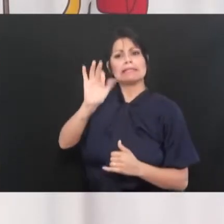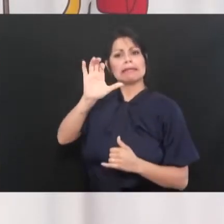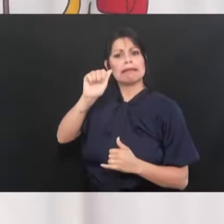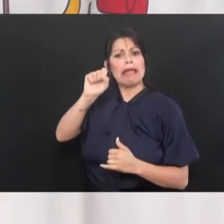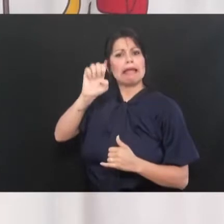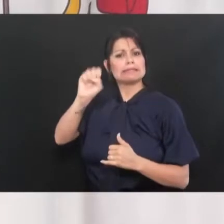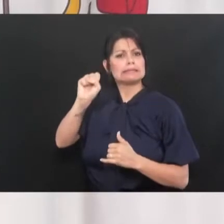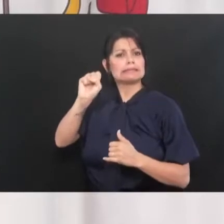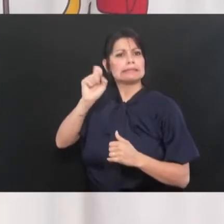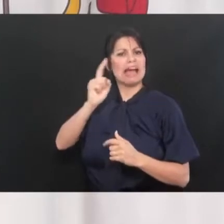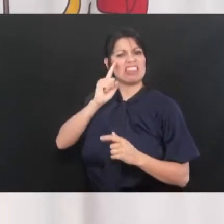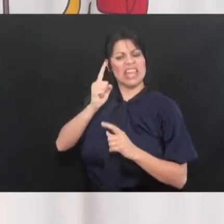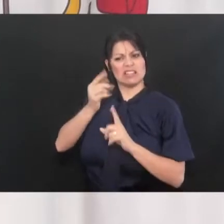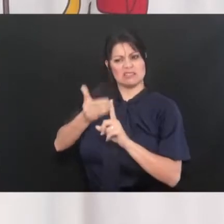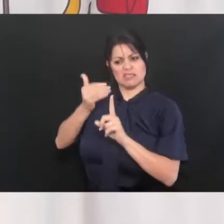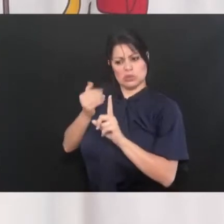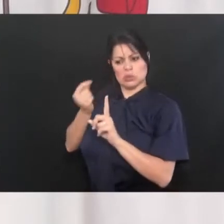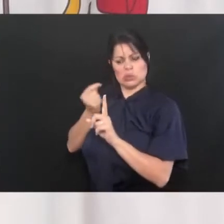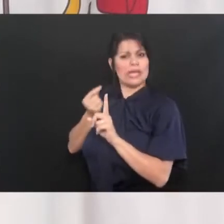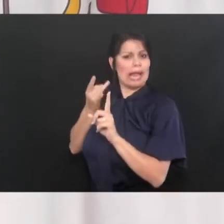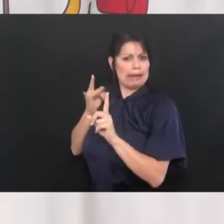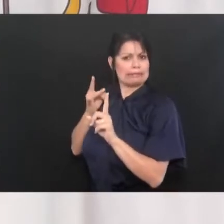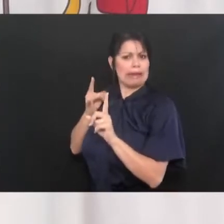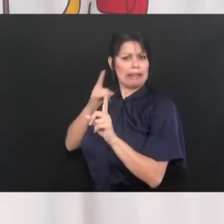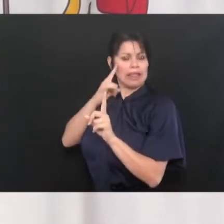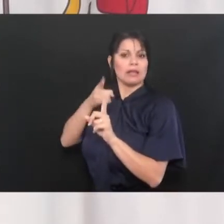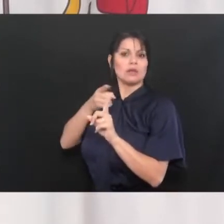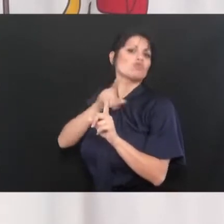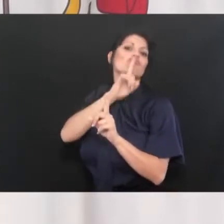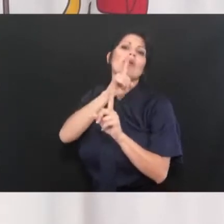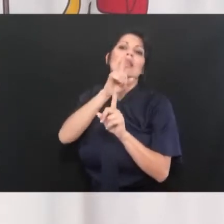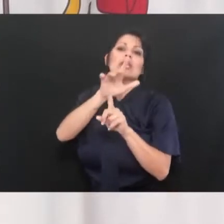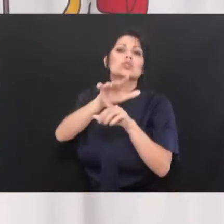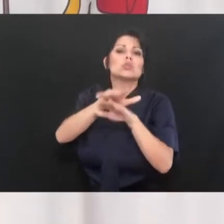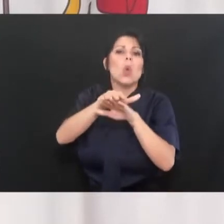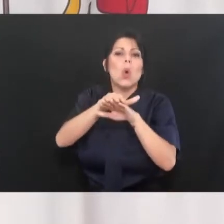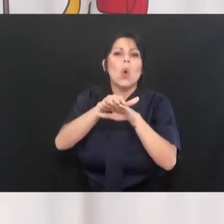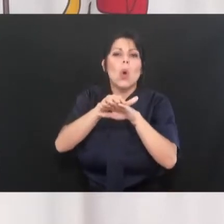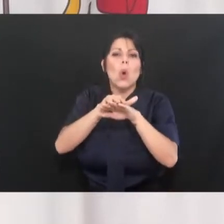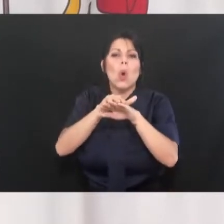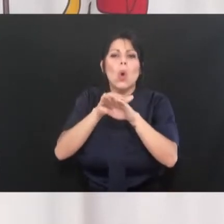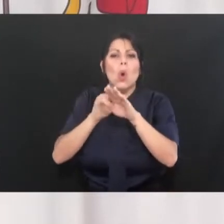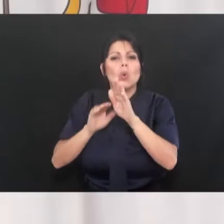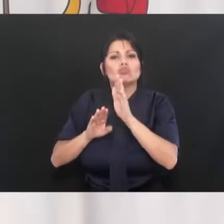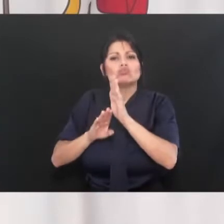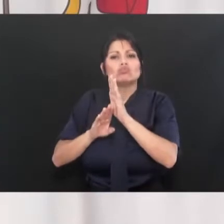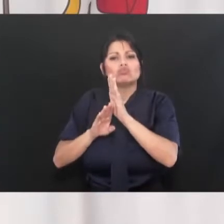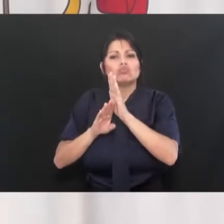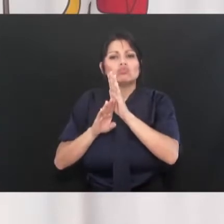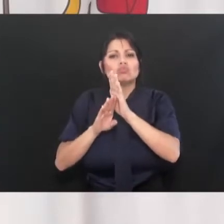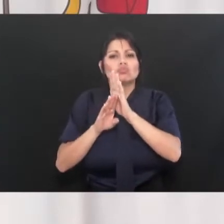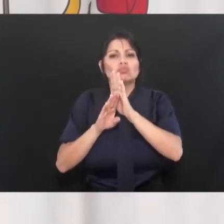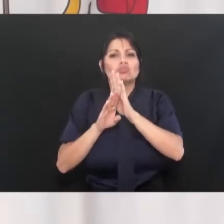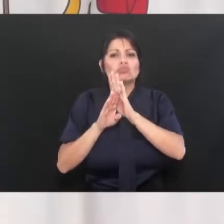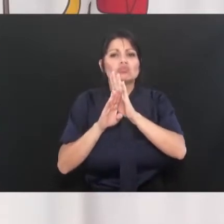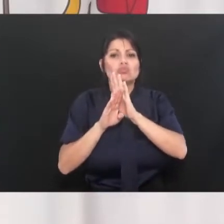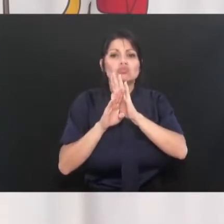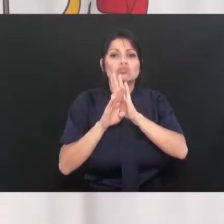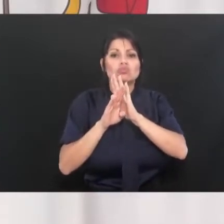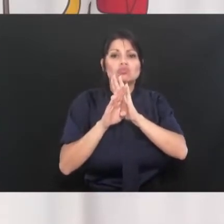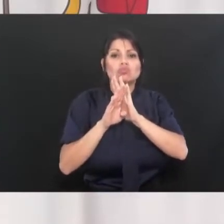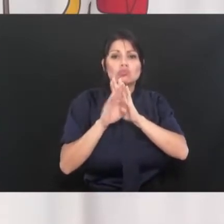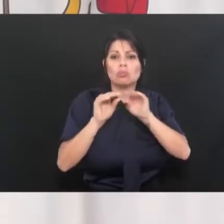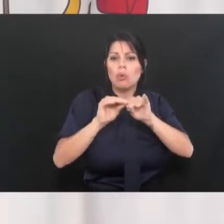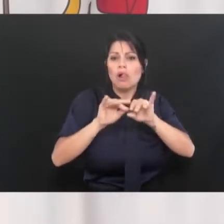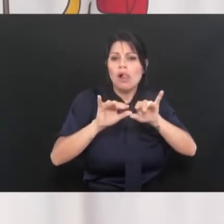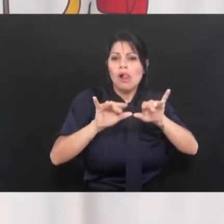we were at 18. It's moving really slowly in West Virginia, but mark it